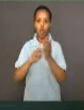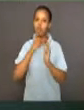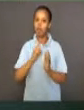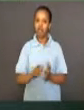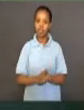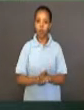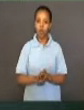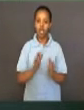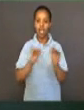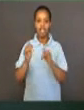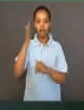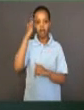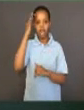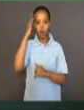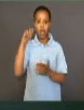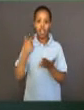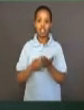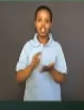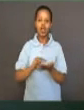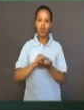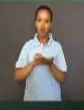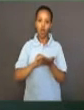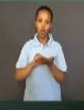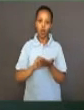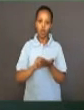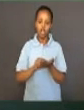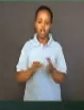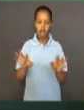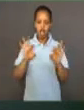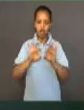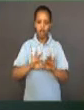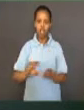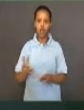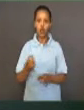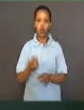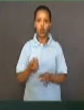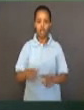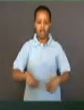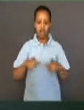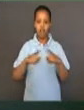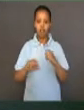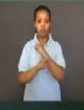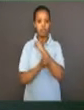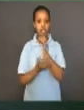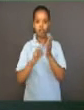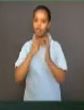know, these molecules are the required building blocks of life.